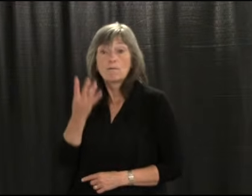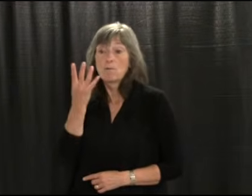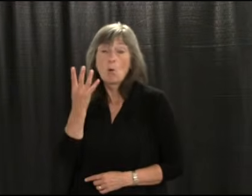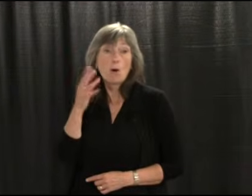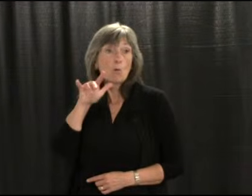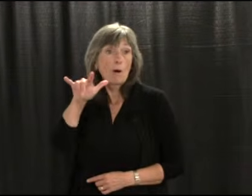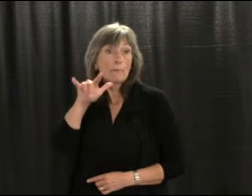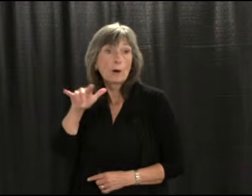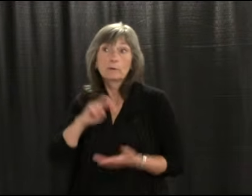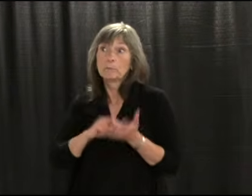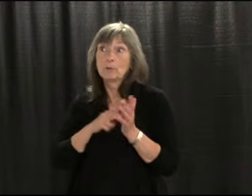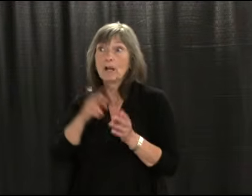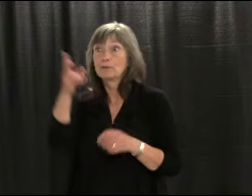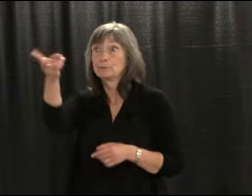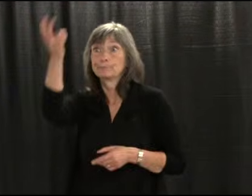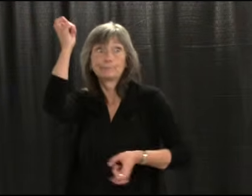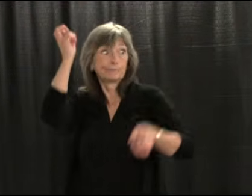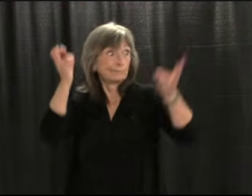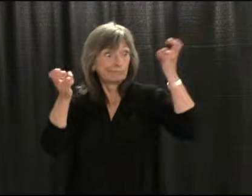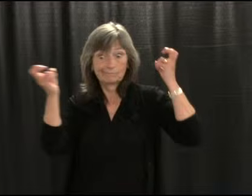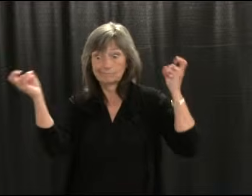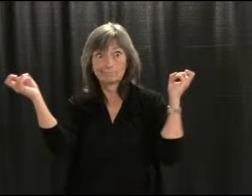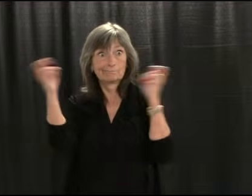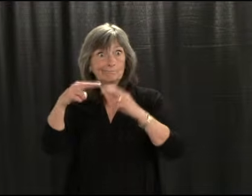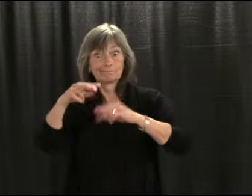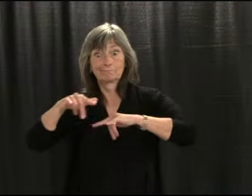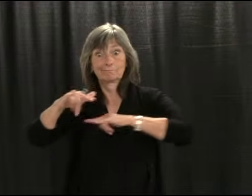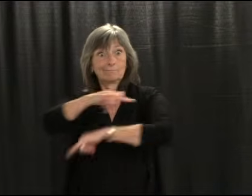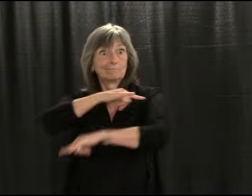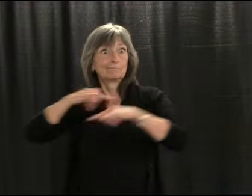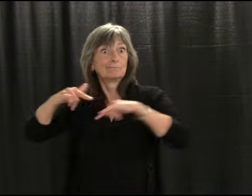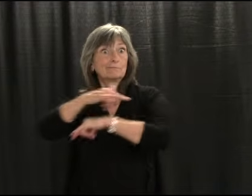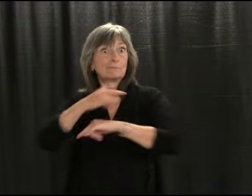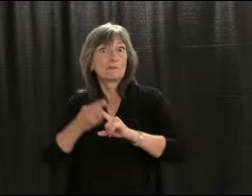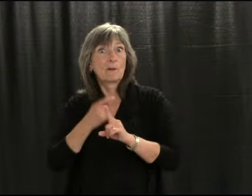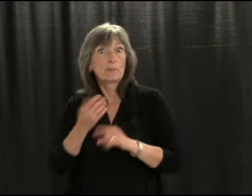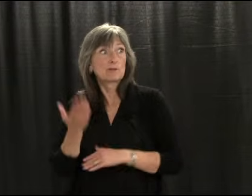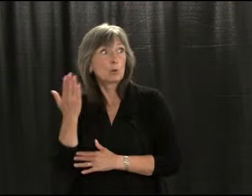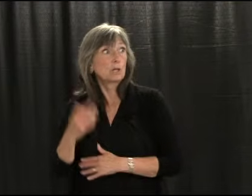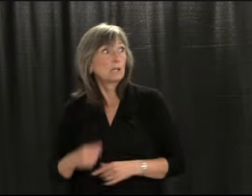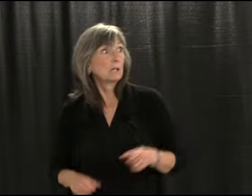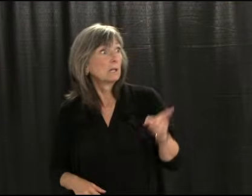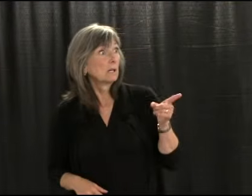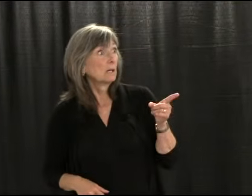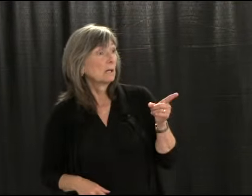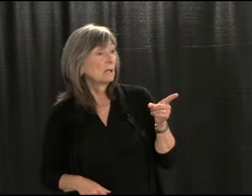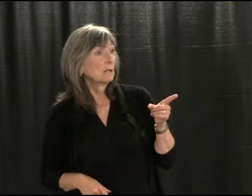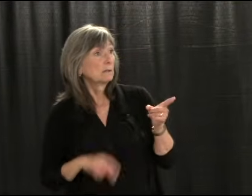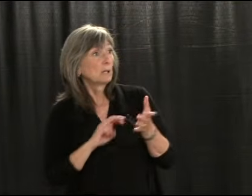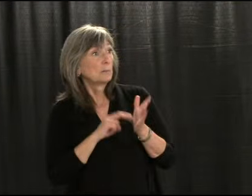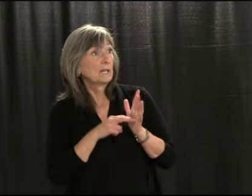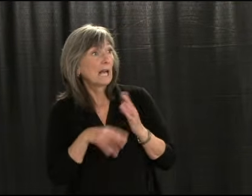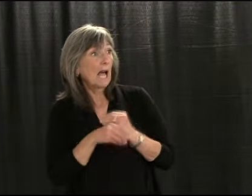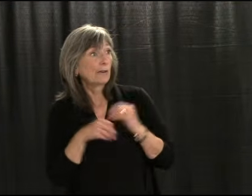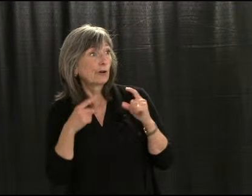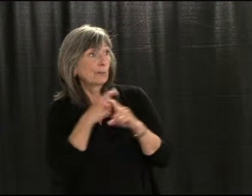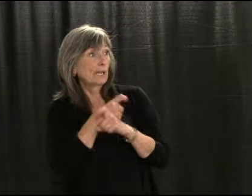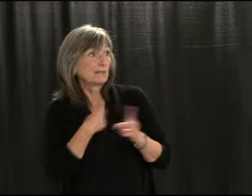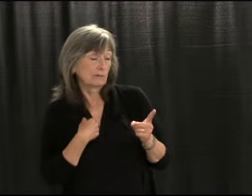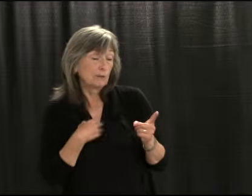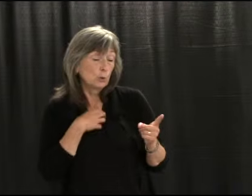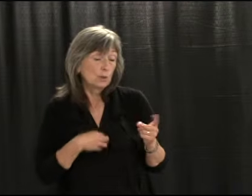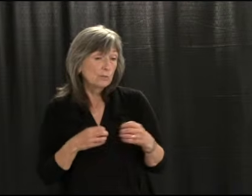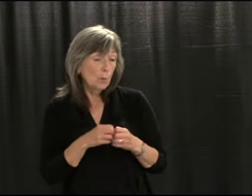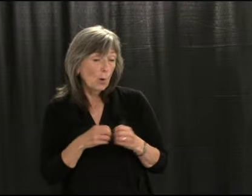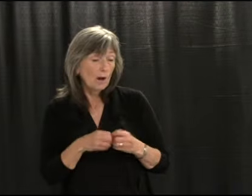so they'll have to be moved around throughout where they are, through where they were this morning. Does that provide further complication? I'm sure you'd love to have them still